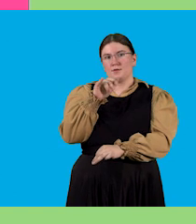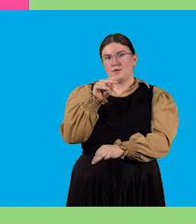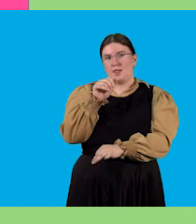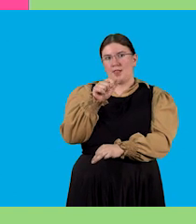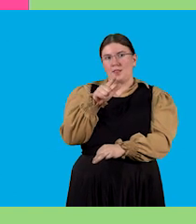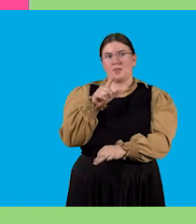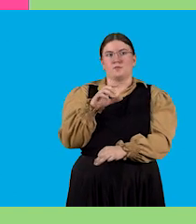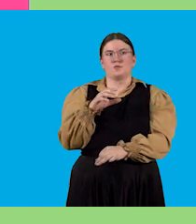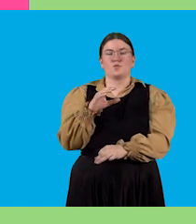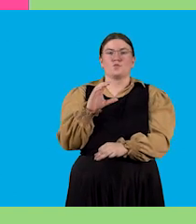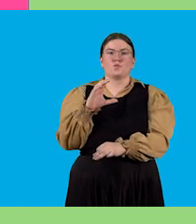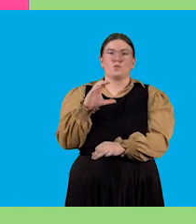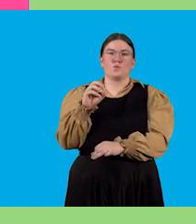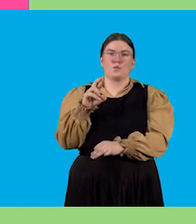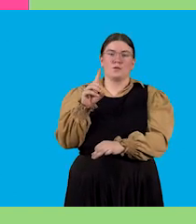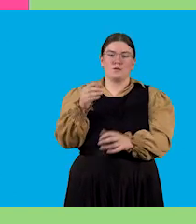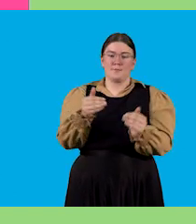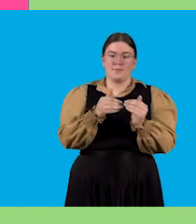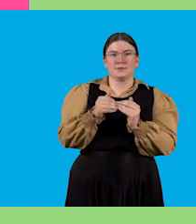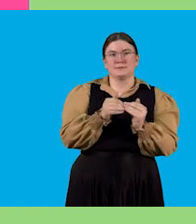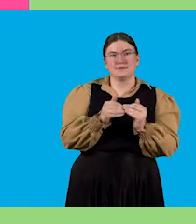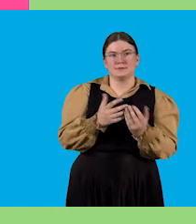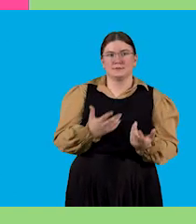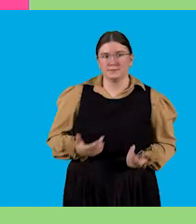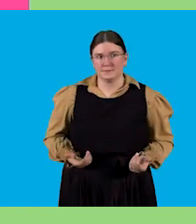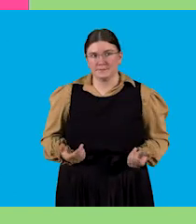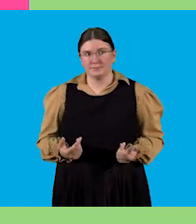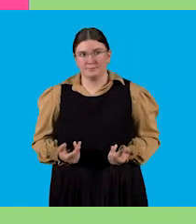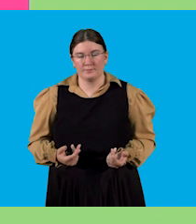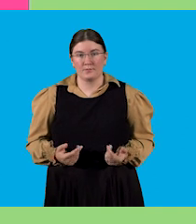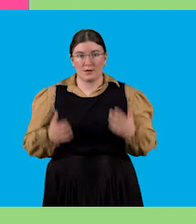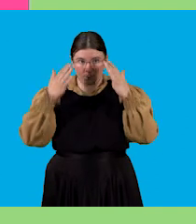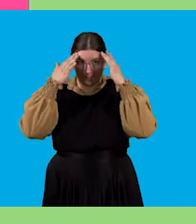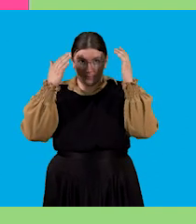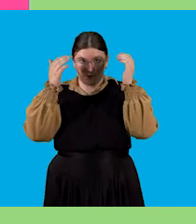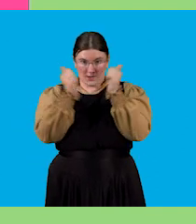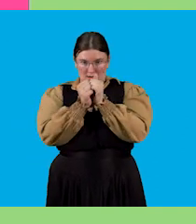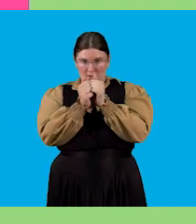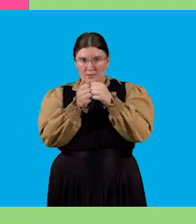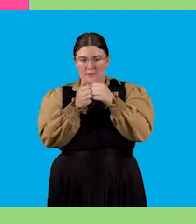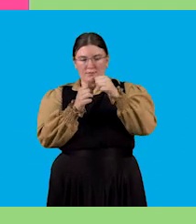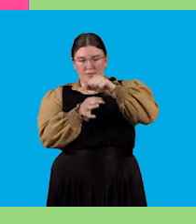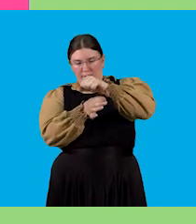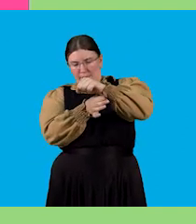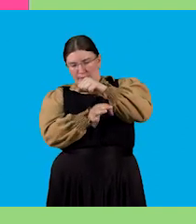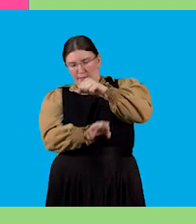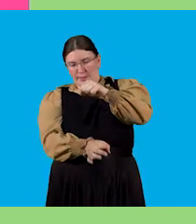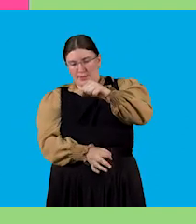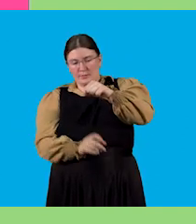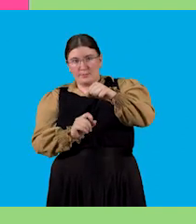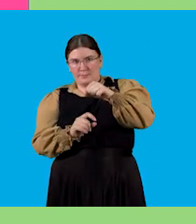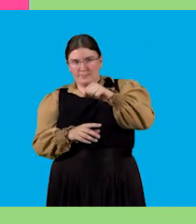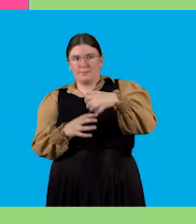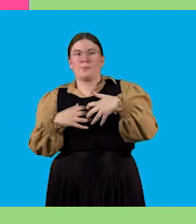is protected by the vertebral column. The brain and the spinal cord form the